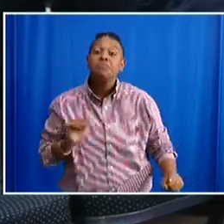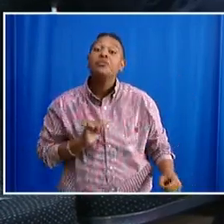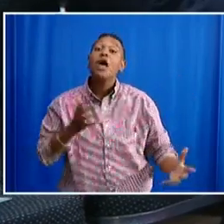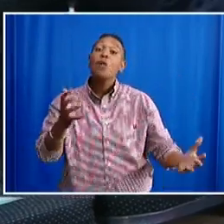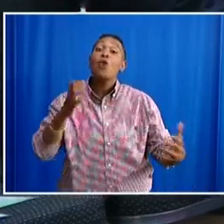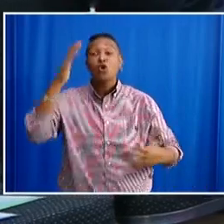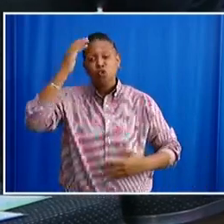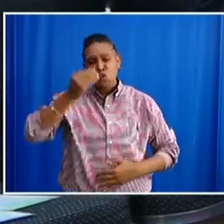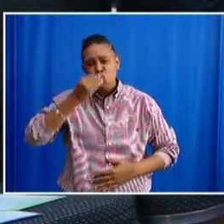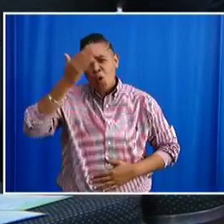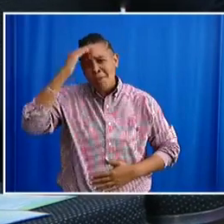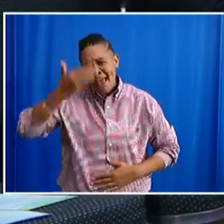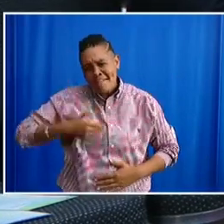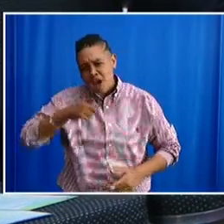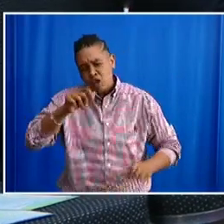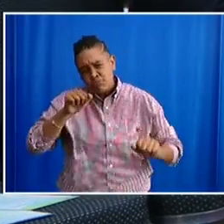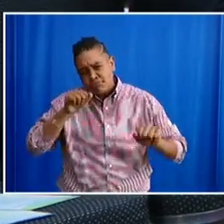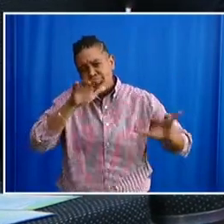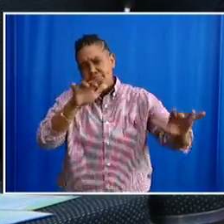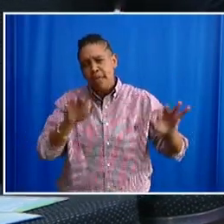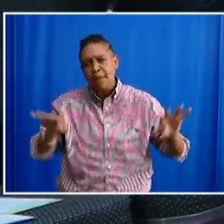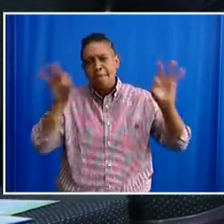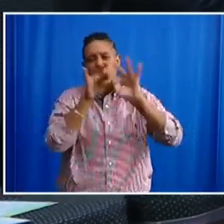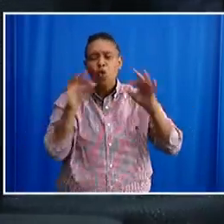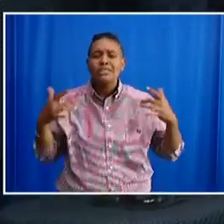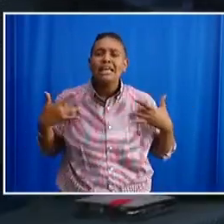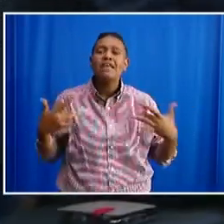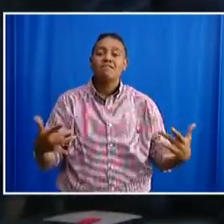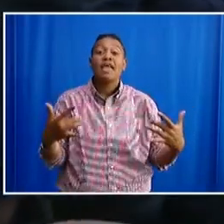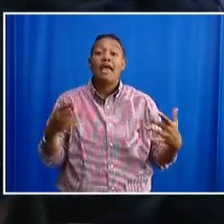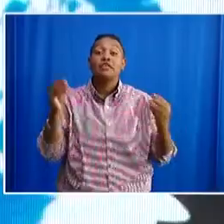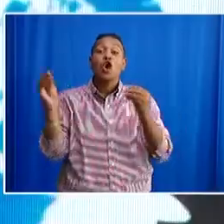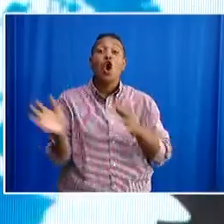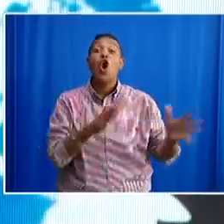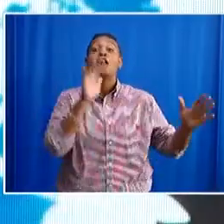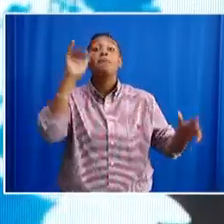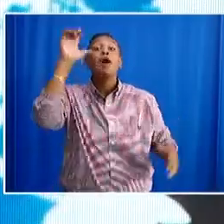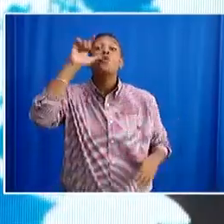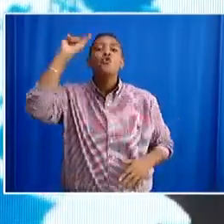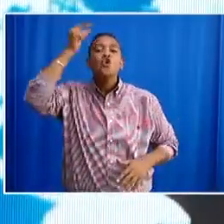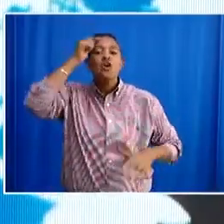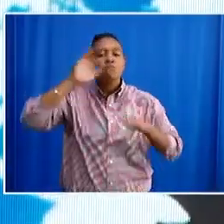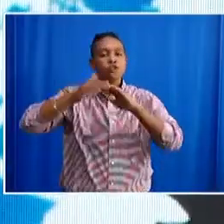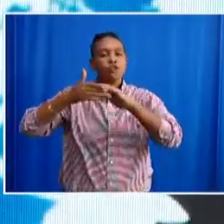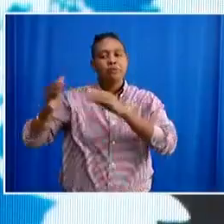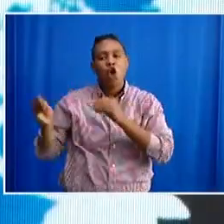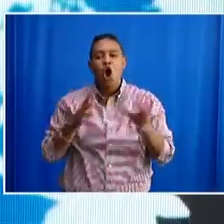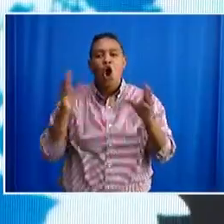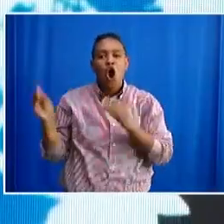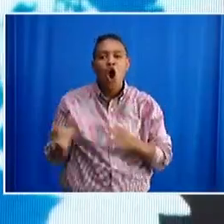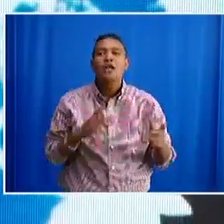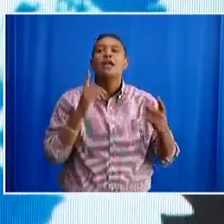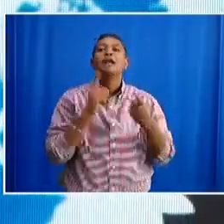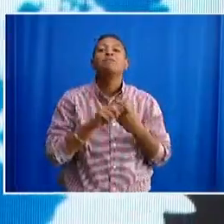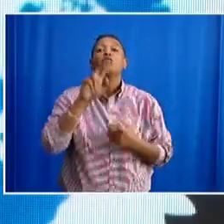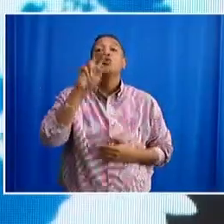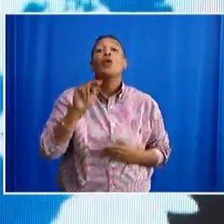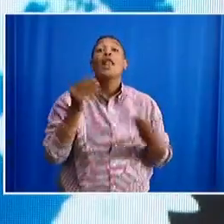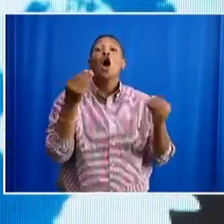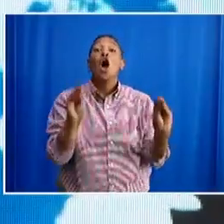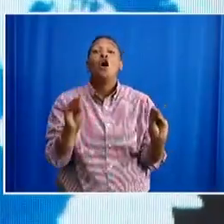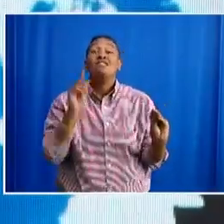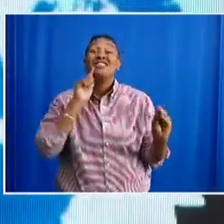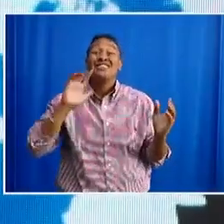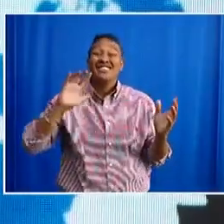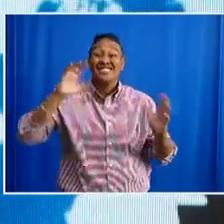warmly invite you to this important event jointly organized by the Government of Jamaica, the United Nations Office for Disaster